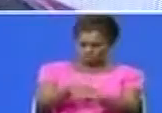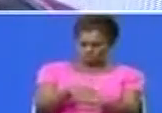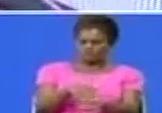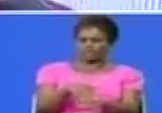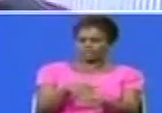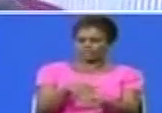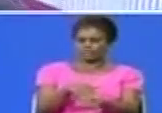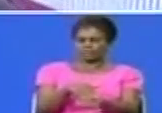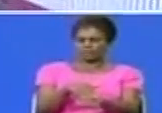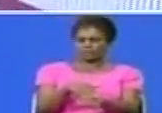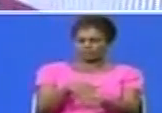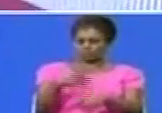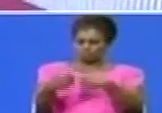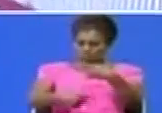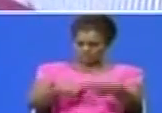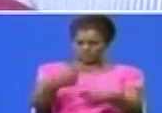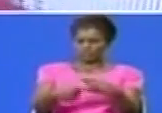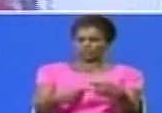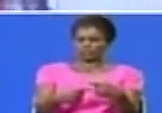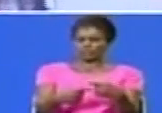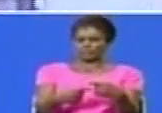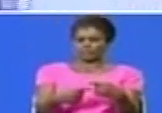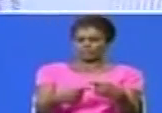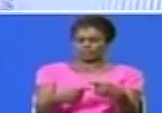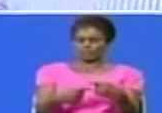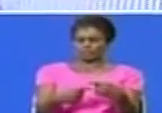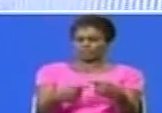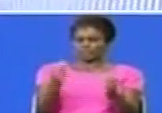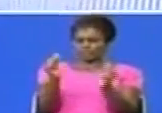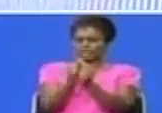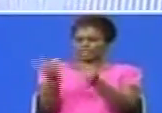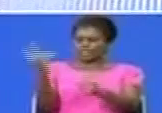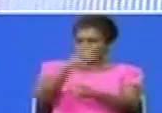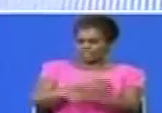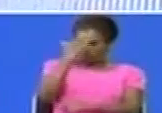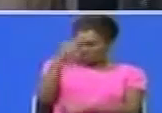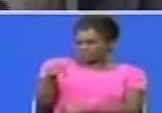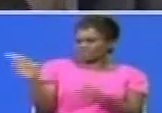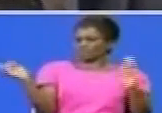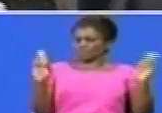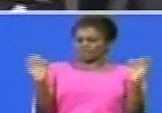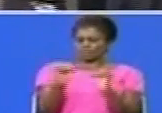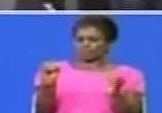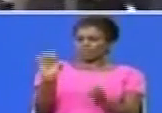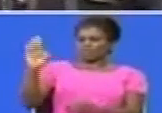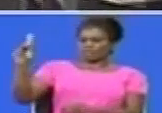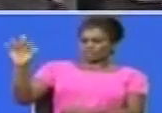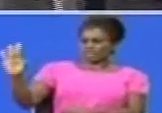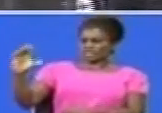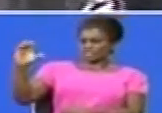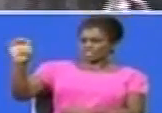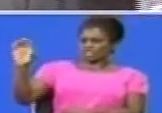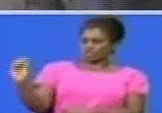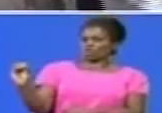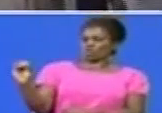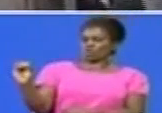but to move on in the next 10 days because he wasn't ready. The Federation CEO,